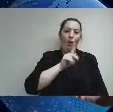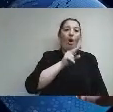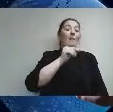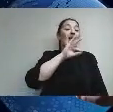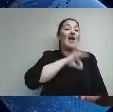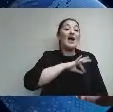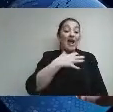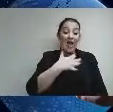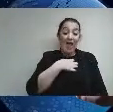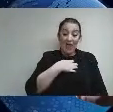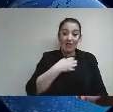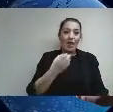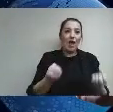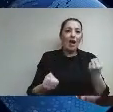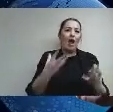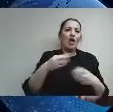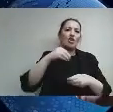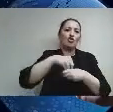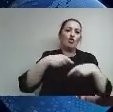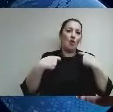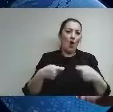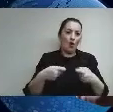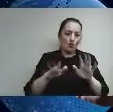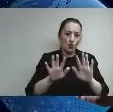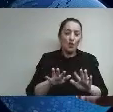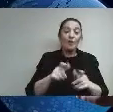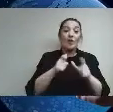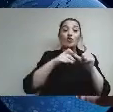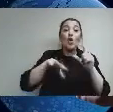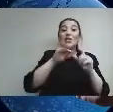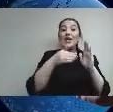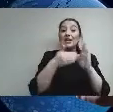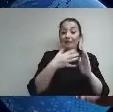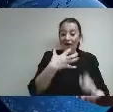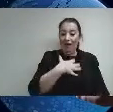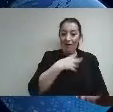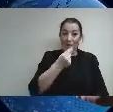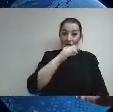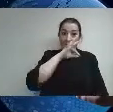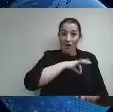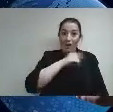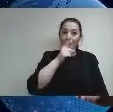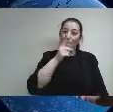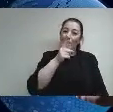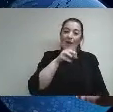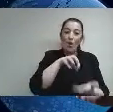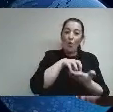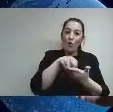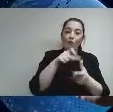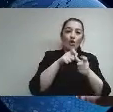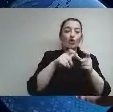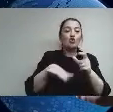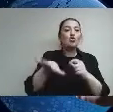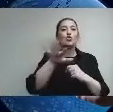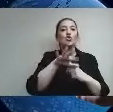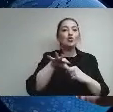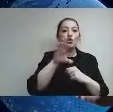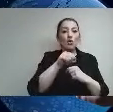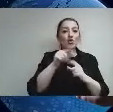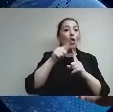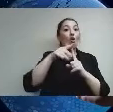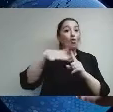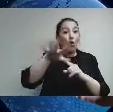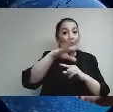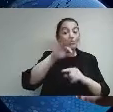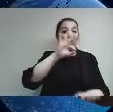social entrepreneur does she have to spend a certain percentage of the profit in social utility,